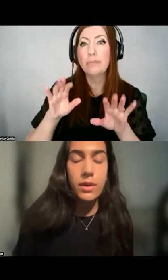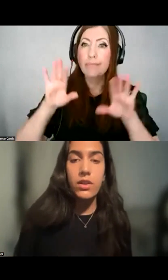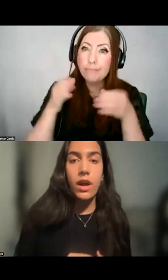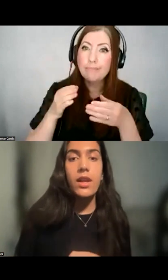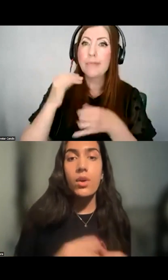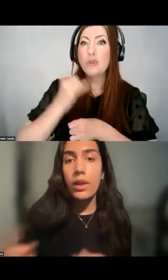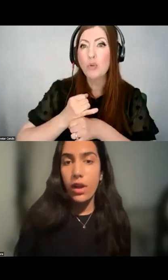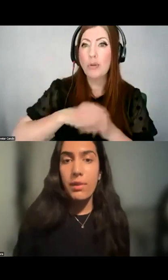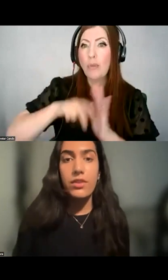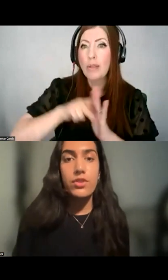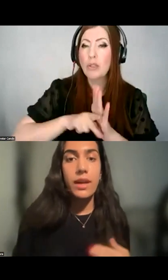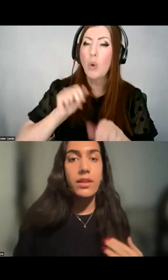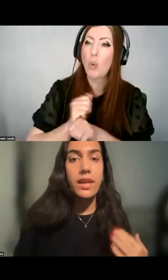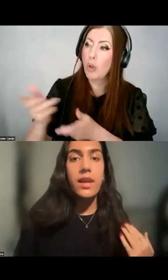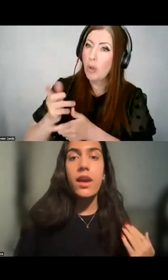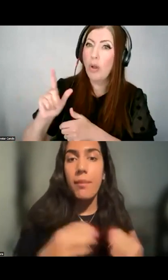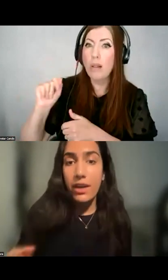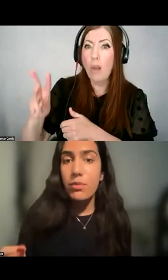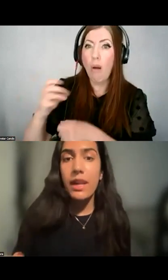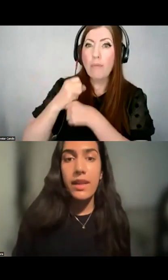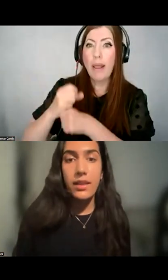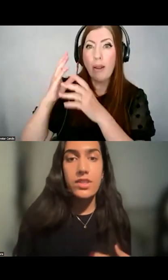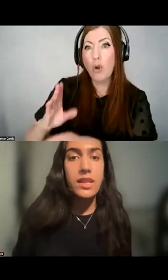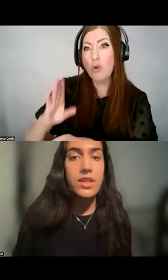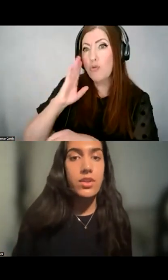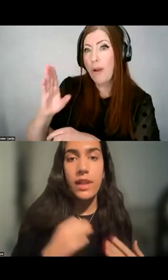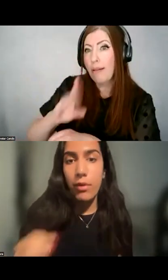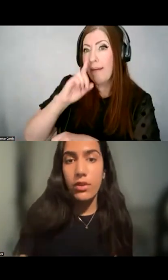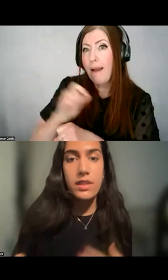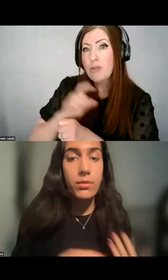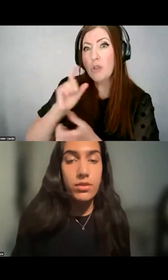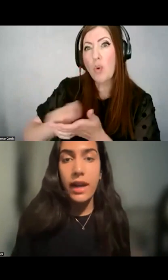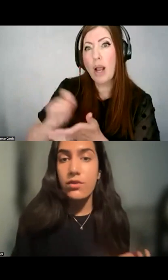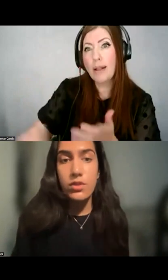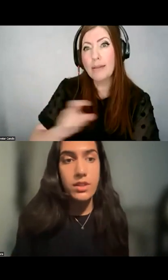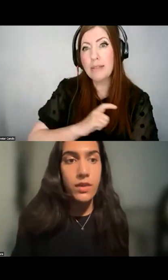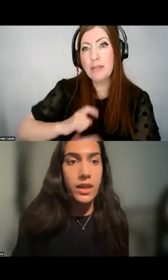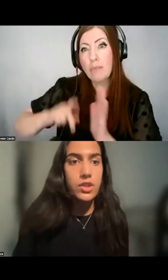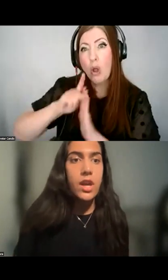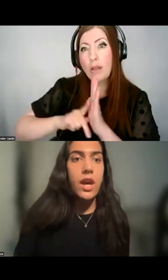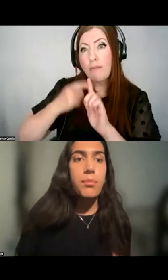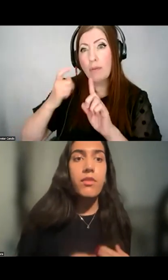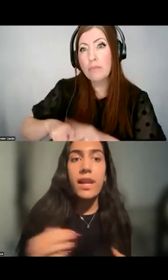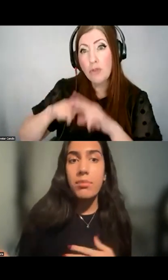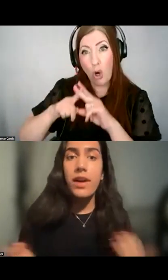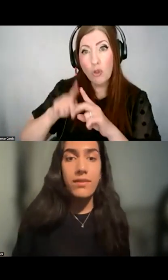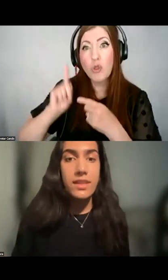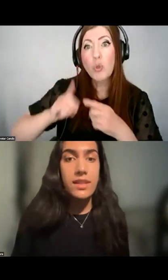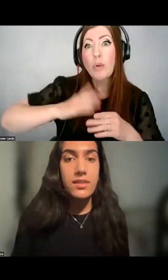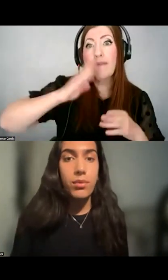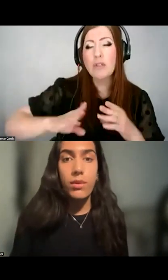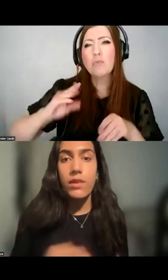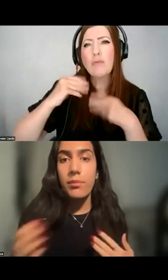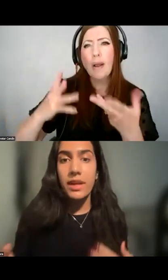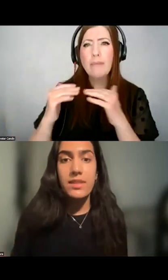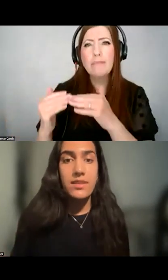So we work a lot with lawmakers directly, actually writing that legislation or that policy from scratch, from start to finish, providing peer advocacy